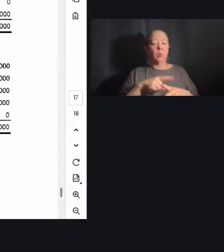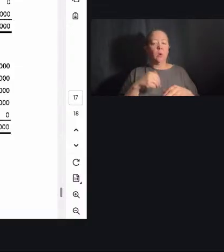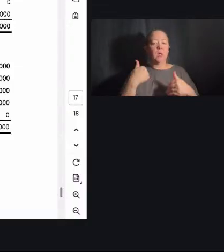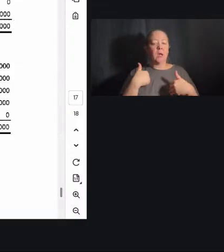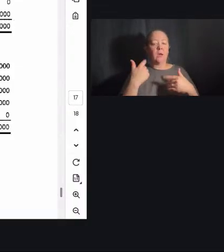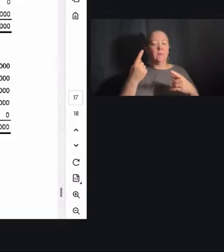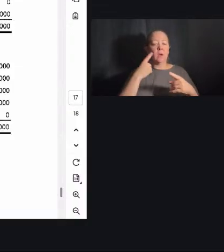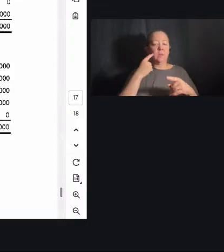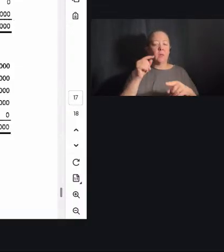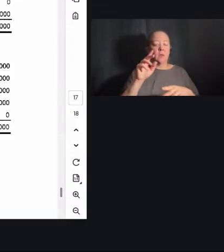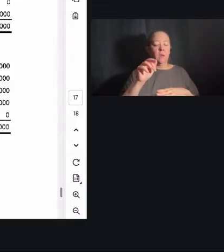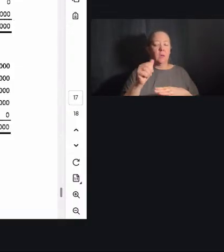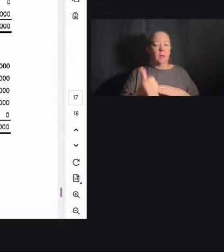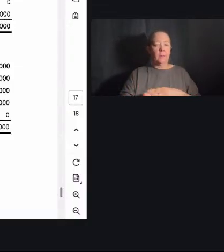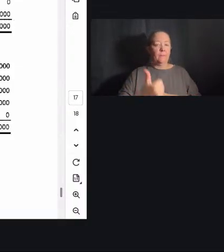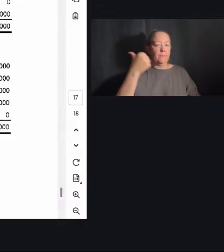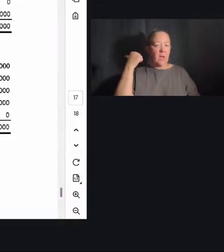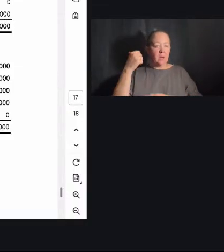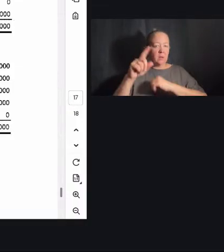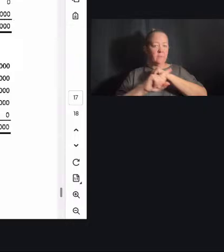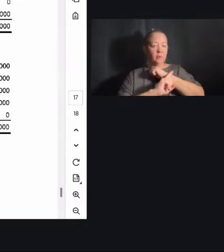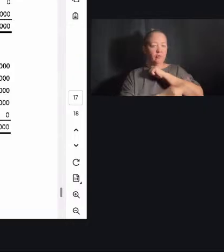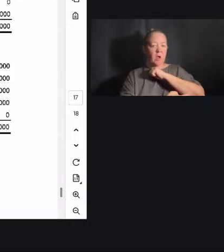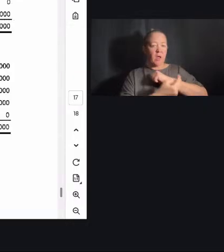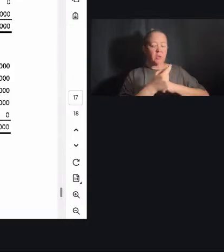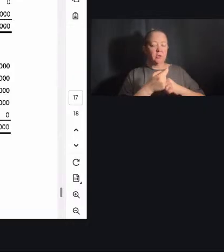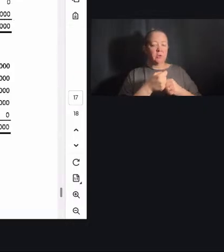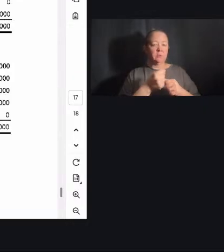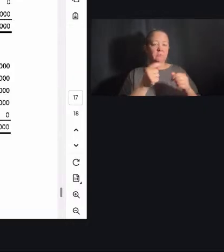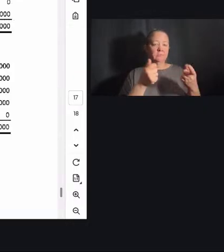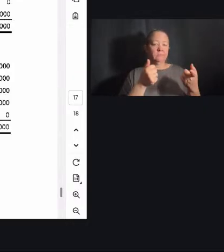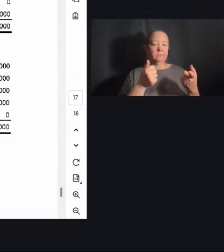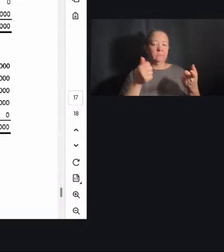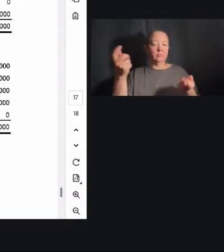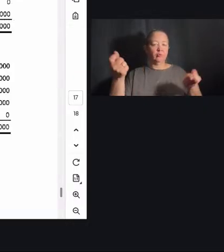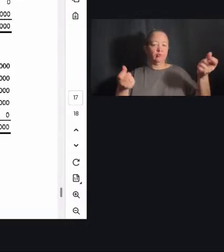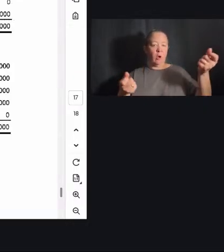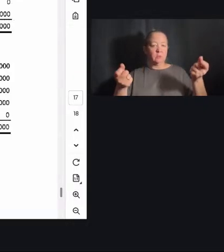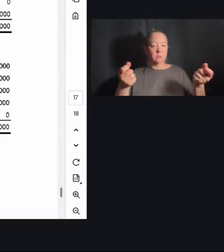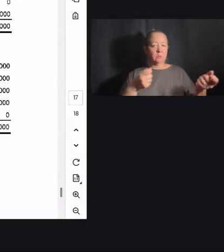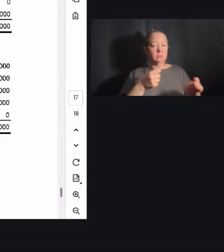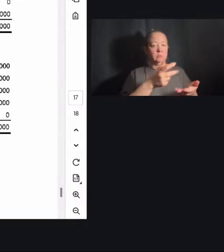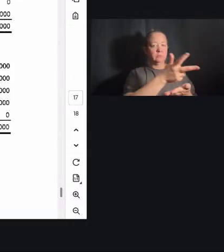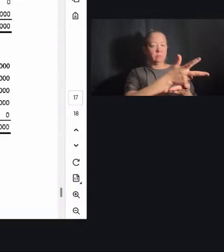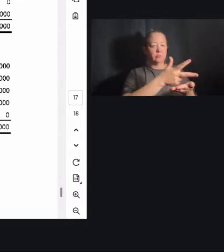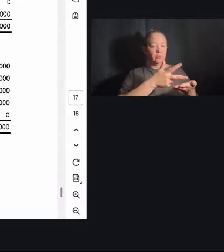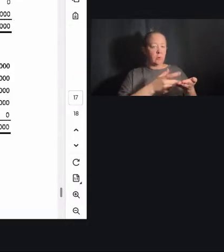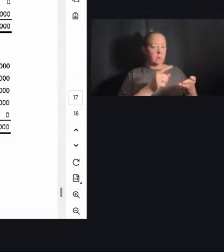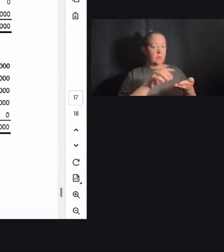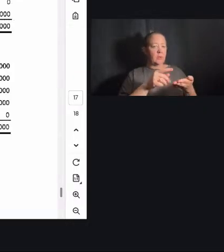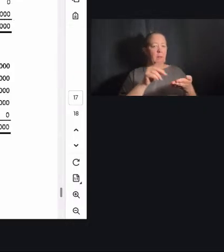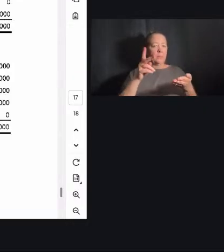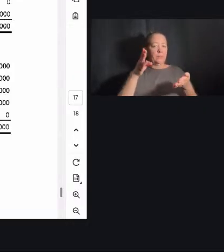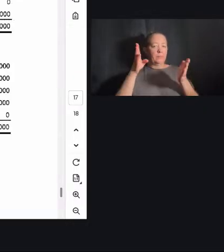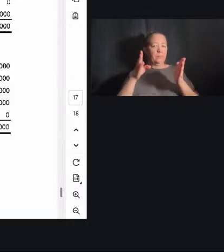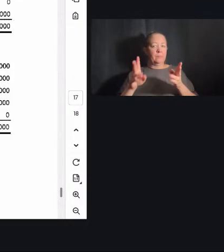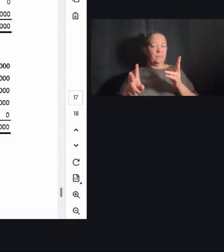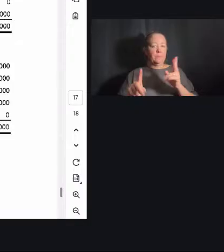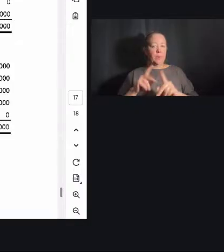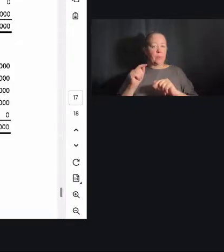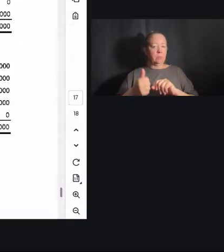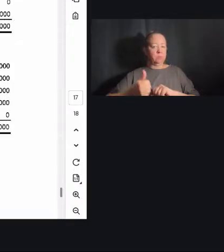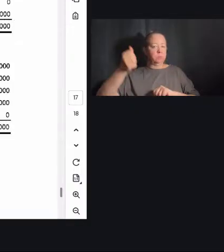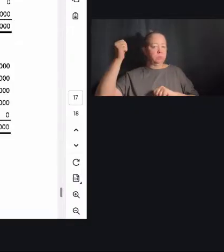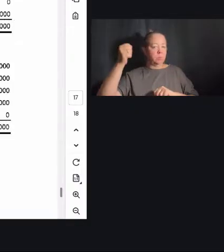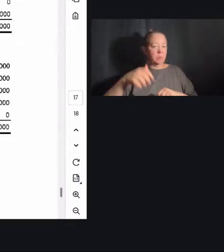trucks. And then also as well, we work them a full 8. We have tasks for other employees, which